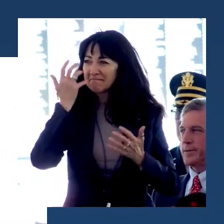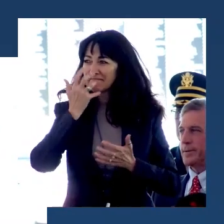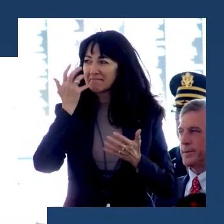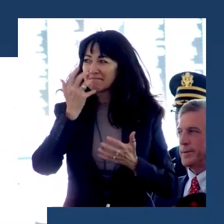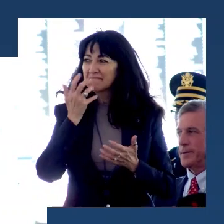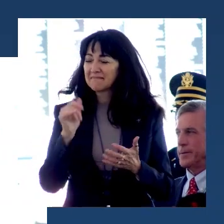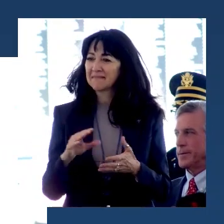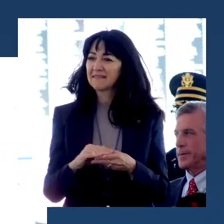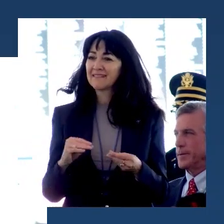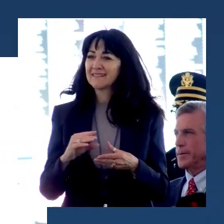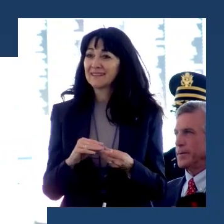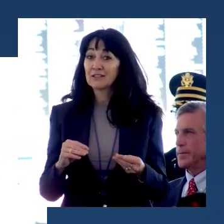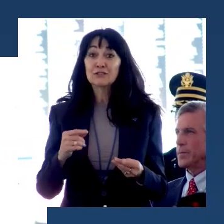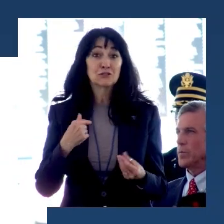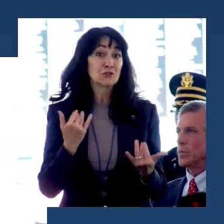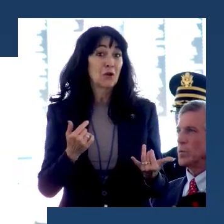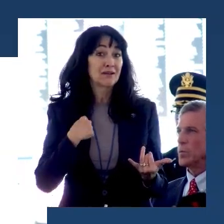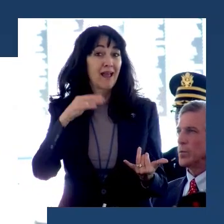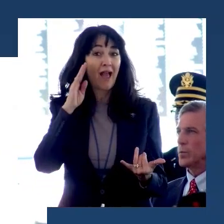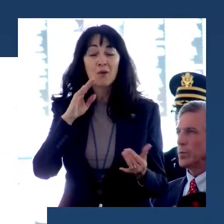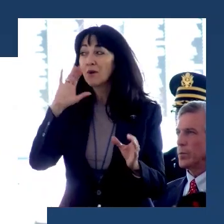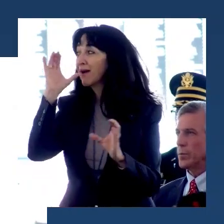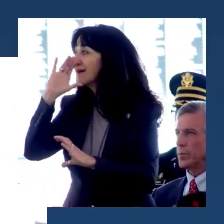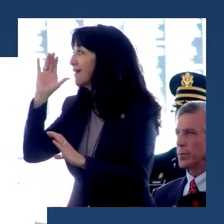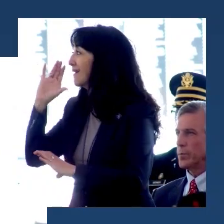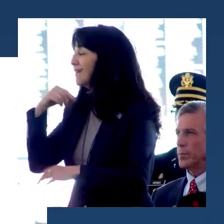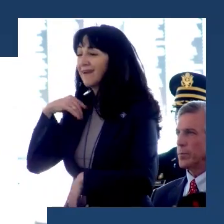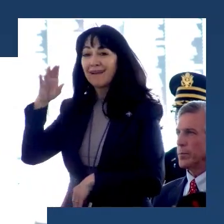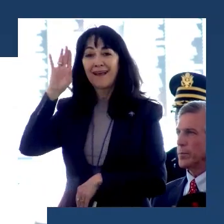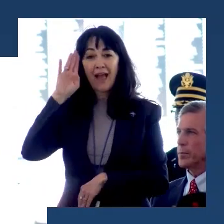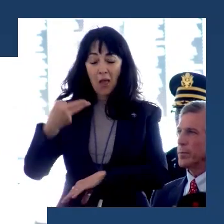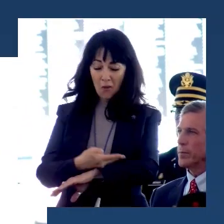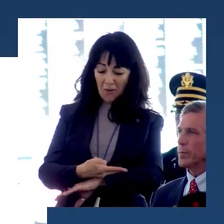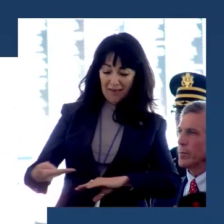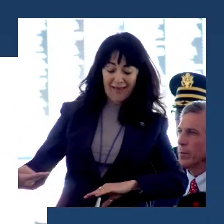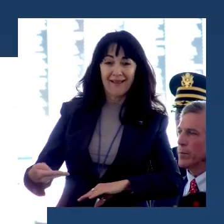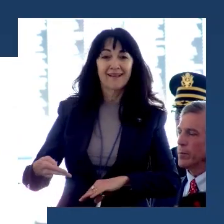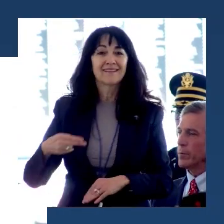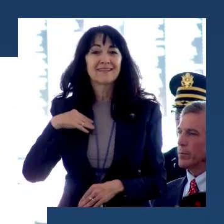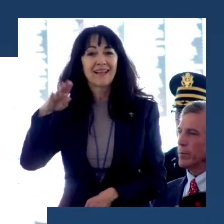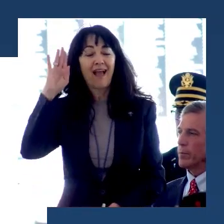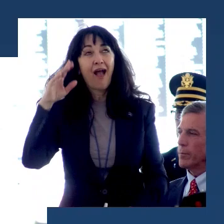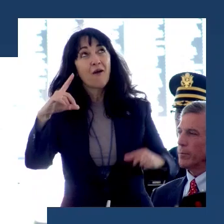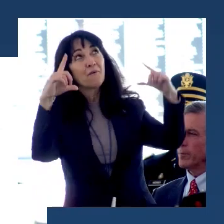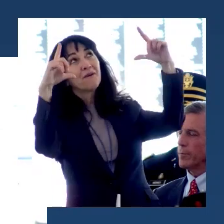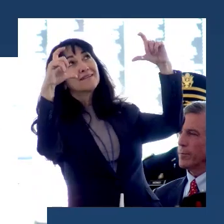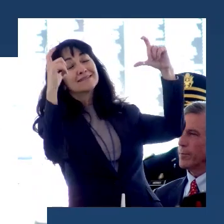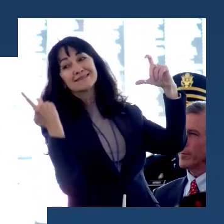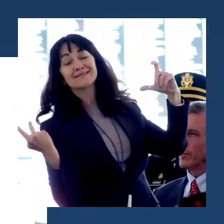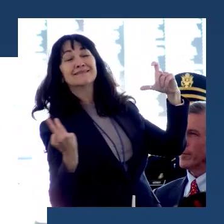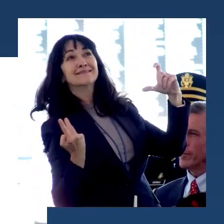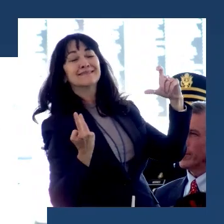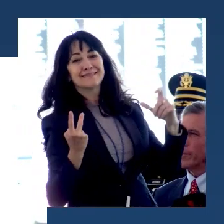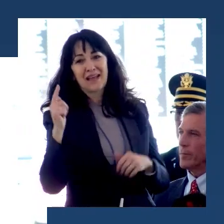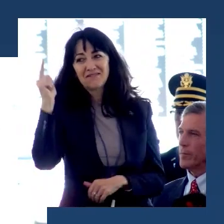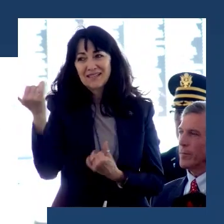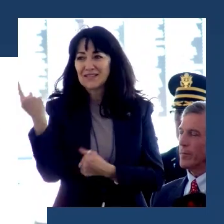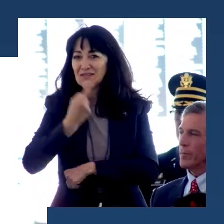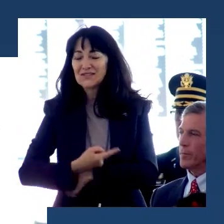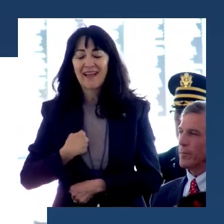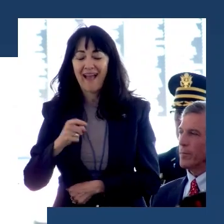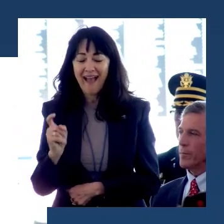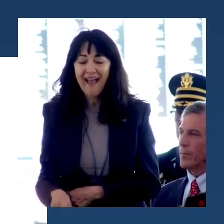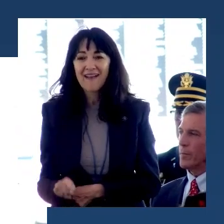So I'm gonna go find her, and I'm gonna lay down on the grass where her marker is, and I'm gonna do a selfie with her later today. I have to see